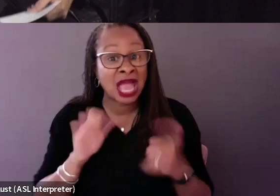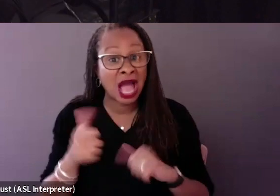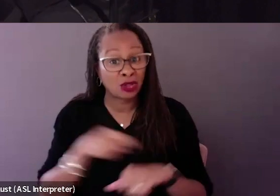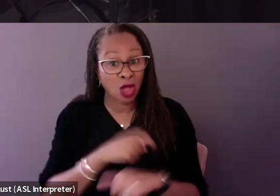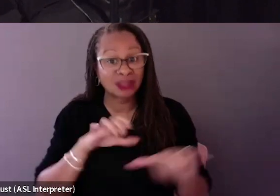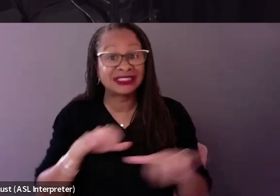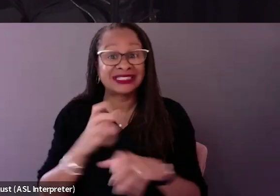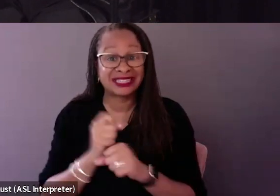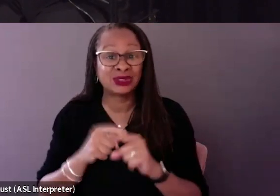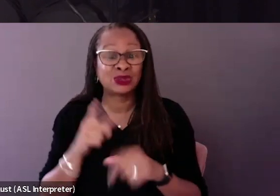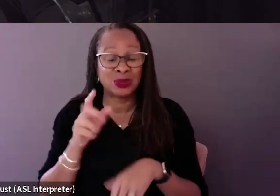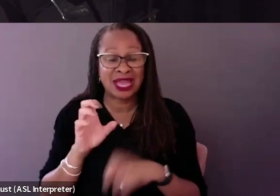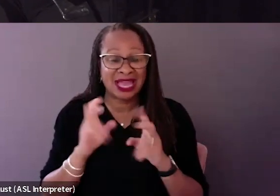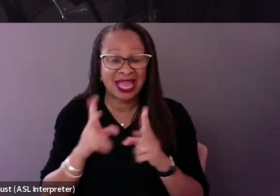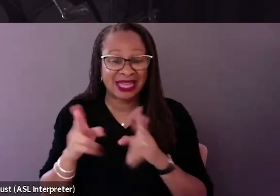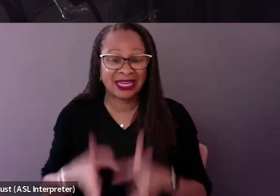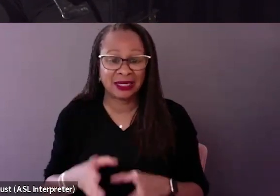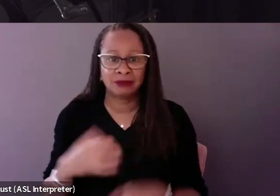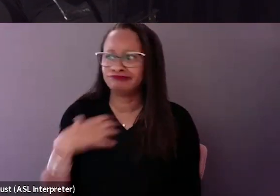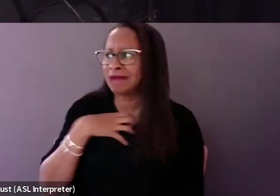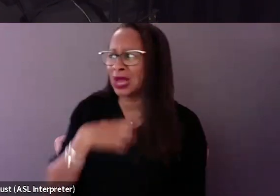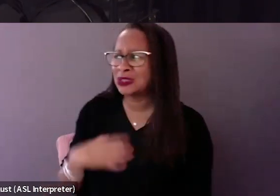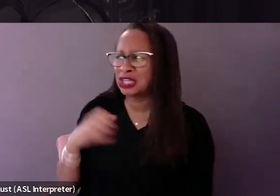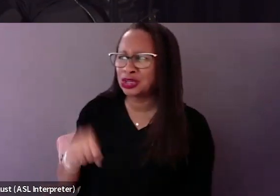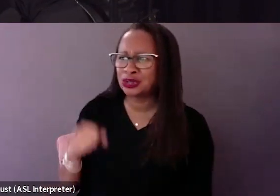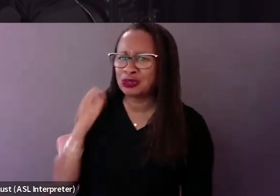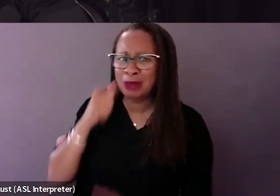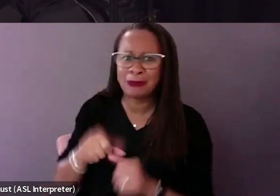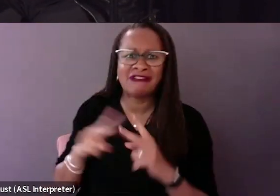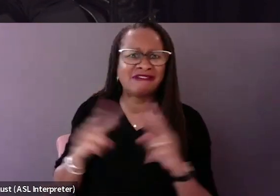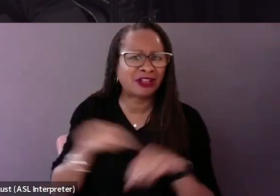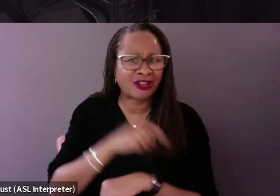edit? I wish I could remember. It was a very long time.